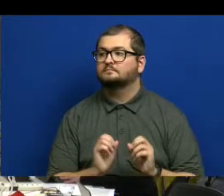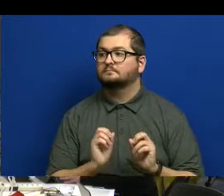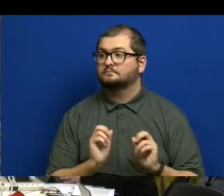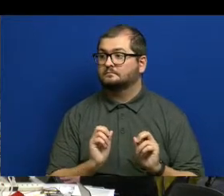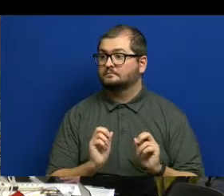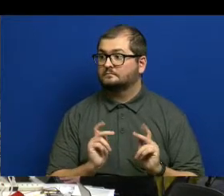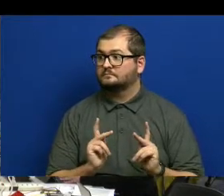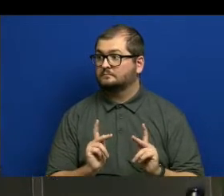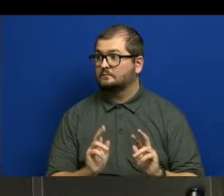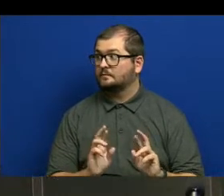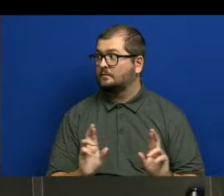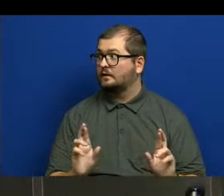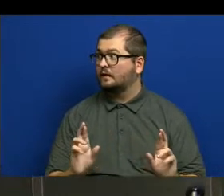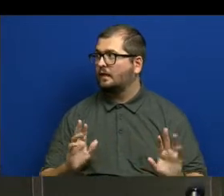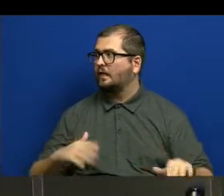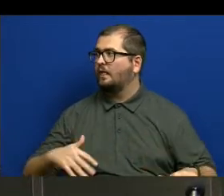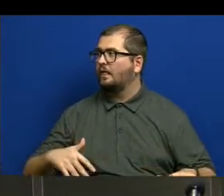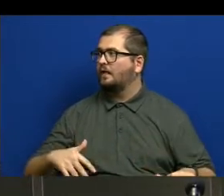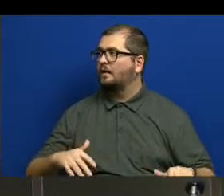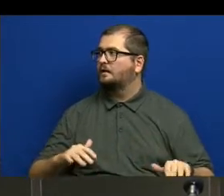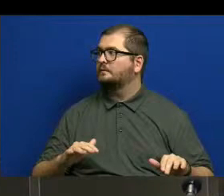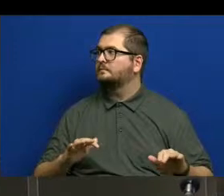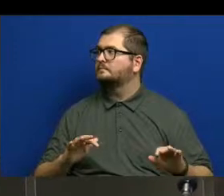Am I good? Am I waiting?